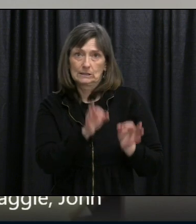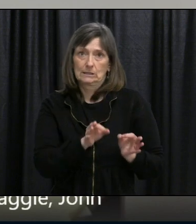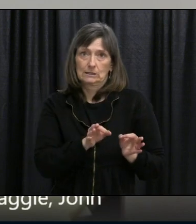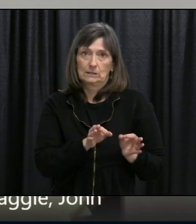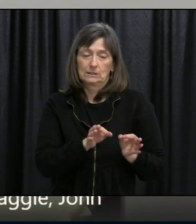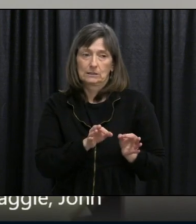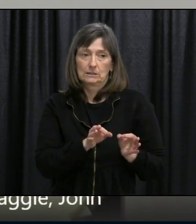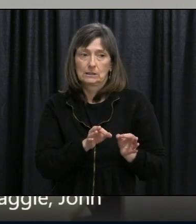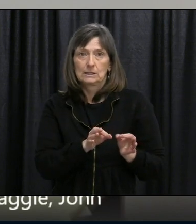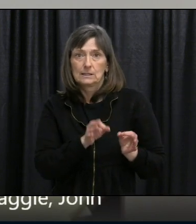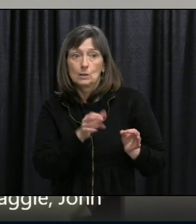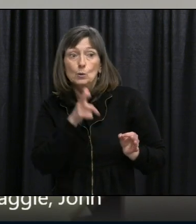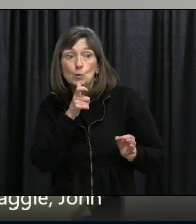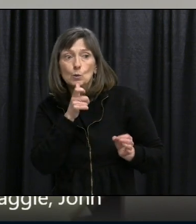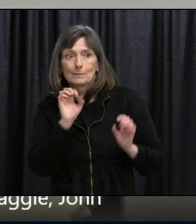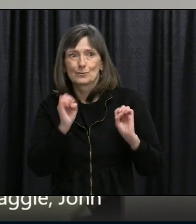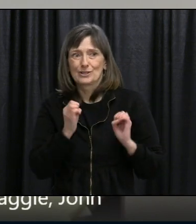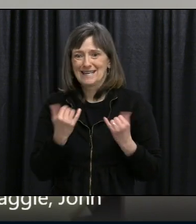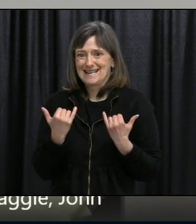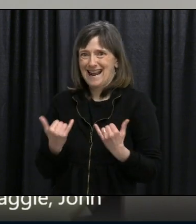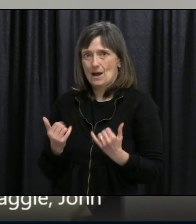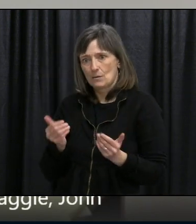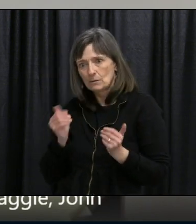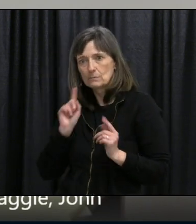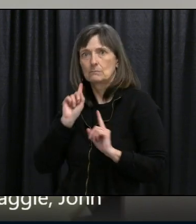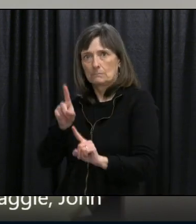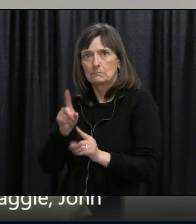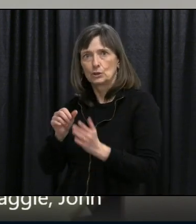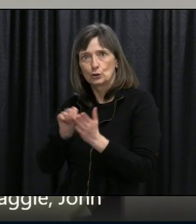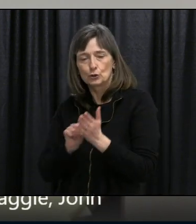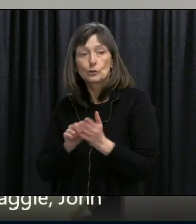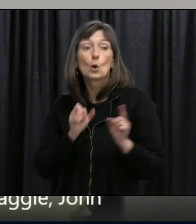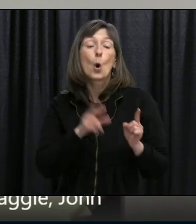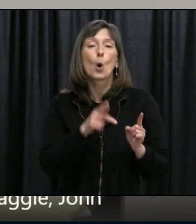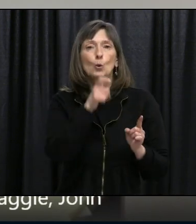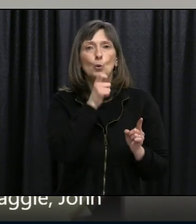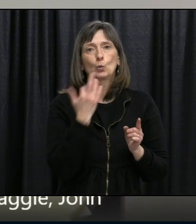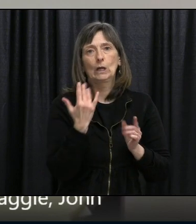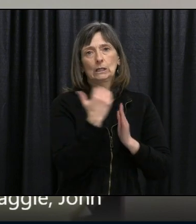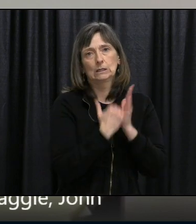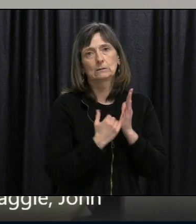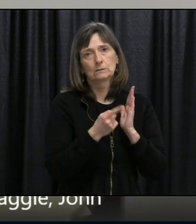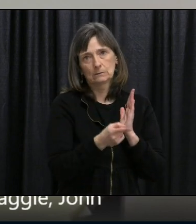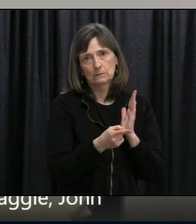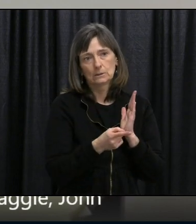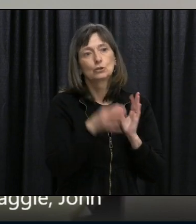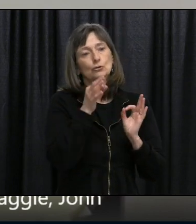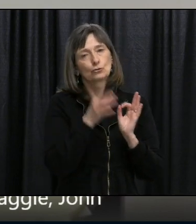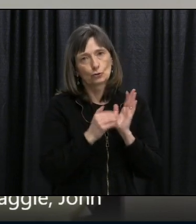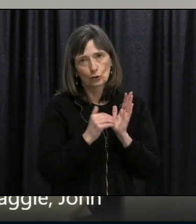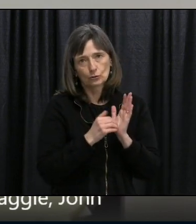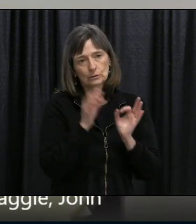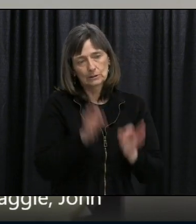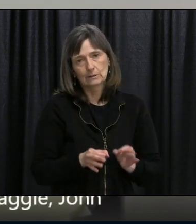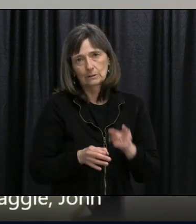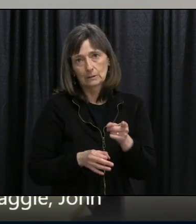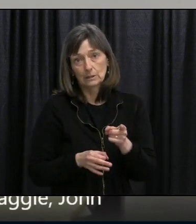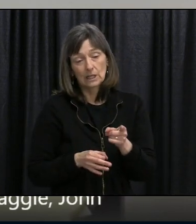leeway clinically to decide who is urgent and who will not wait. And we have